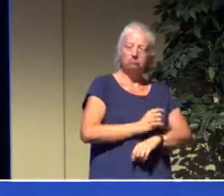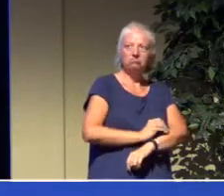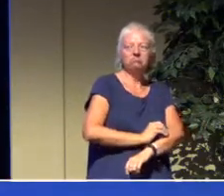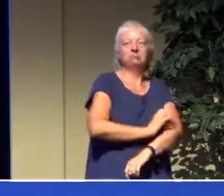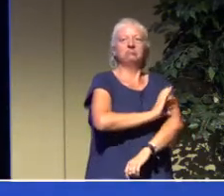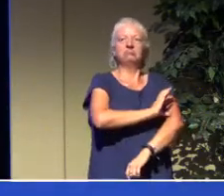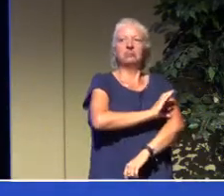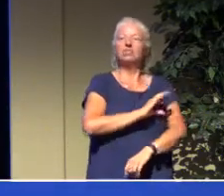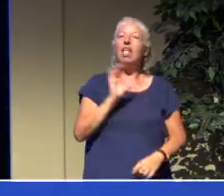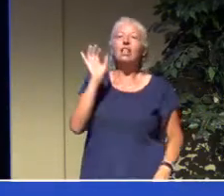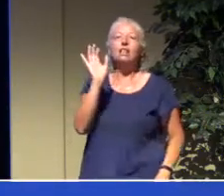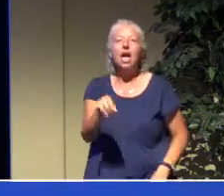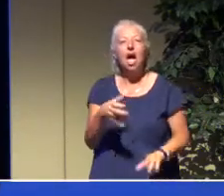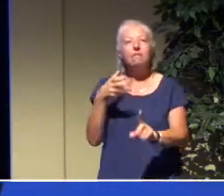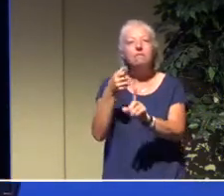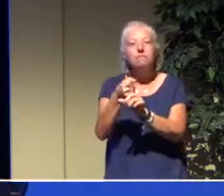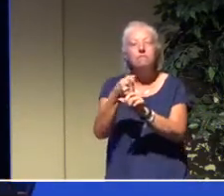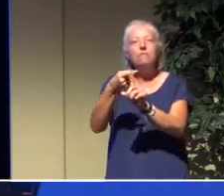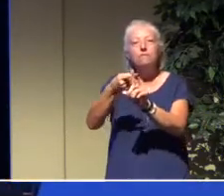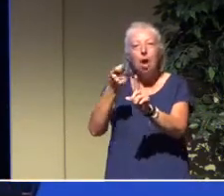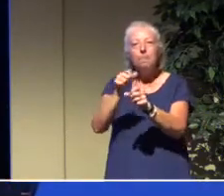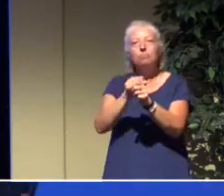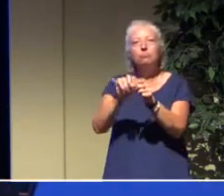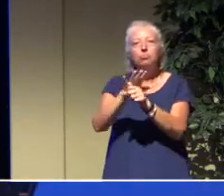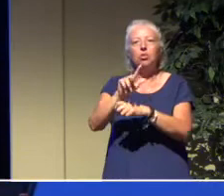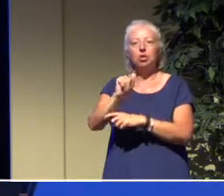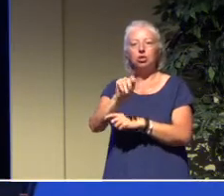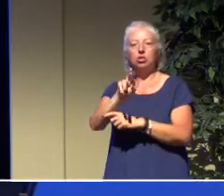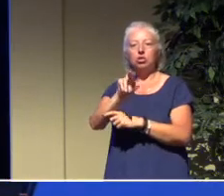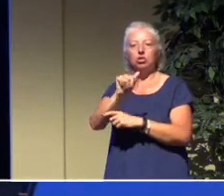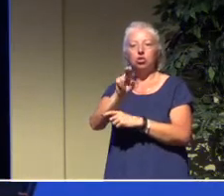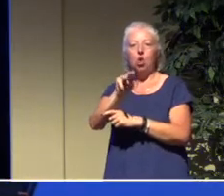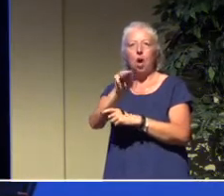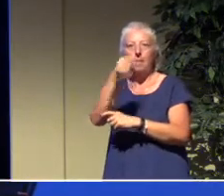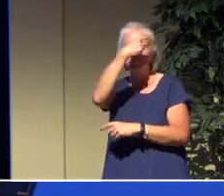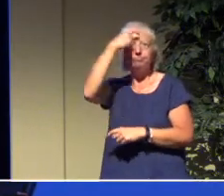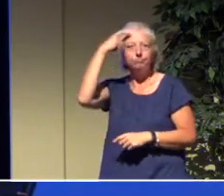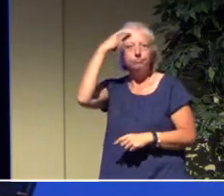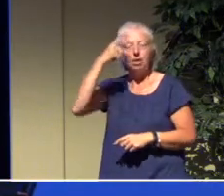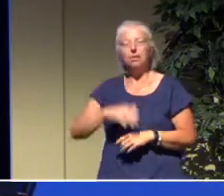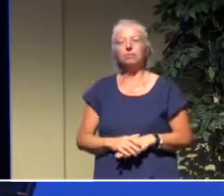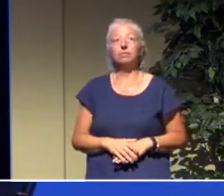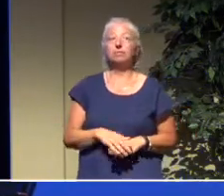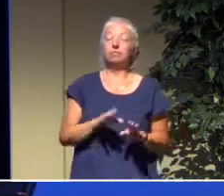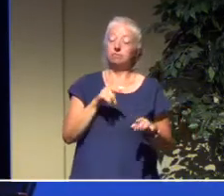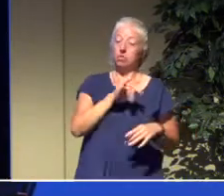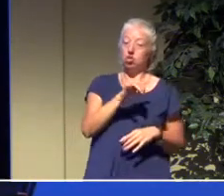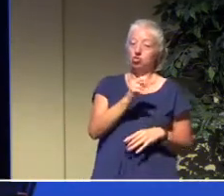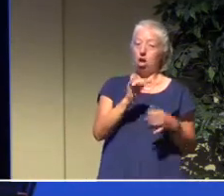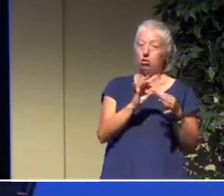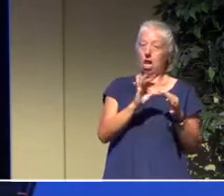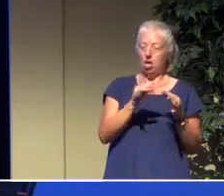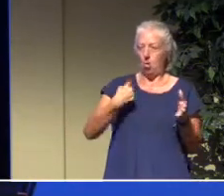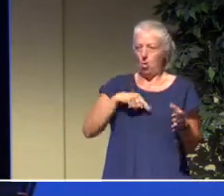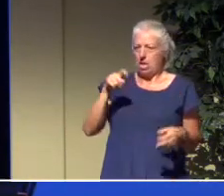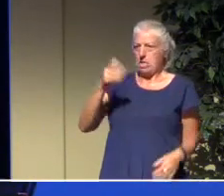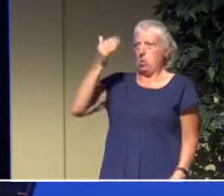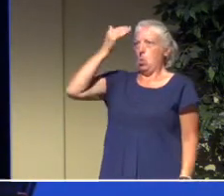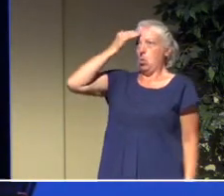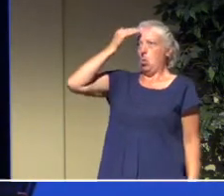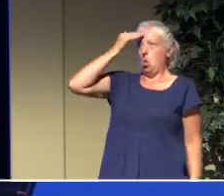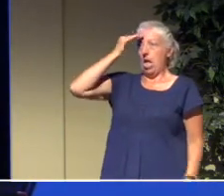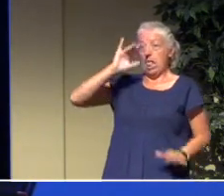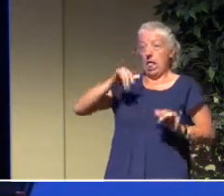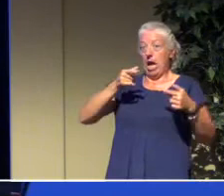effects of this trauma. And what he was saying is not only do we need to be aware of that for the sake of, you